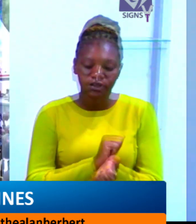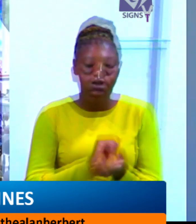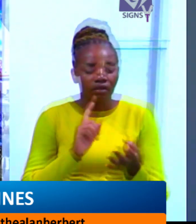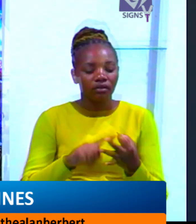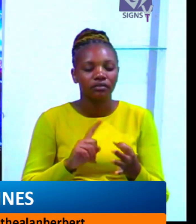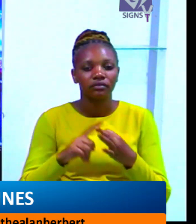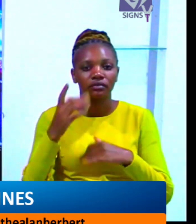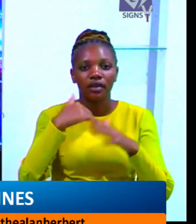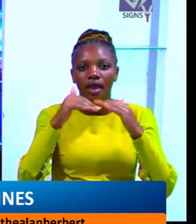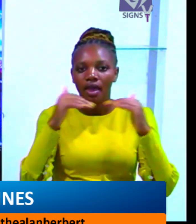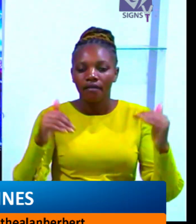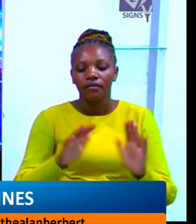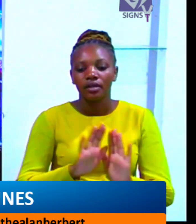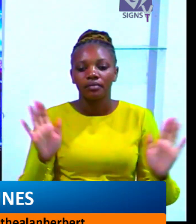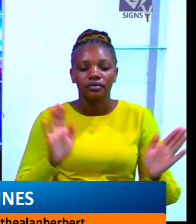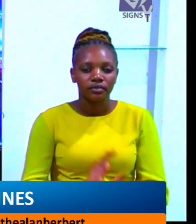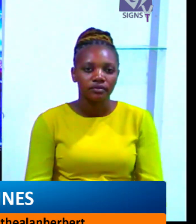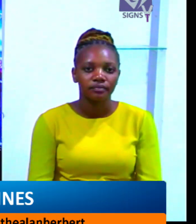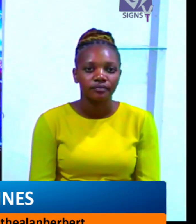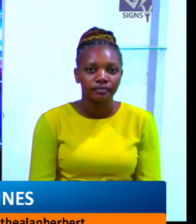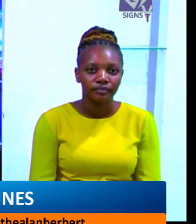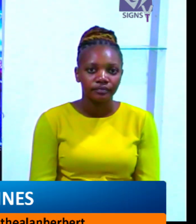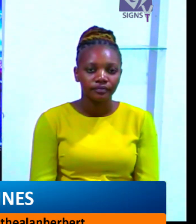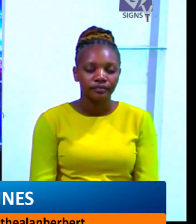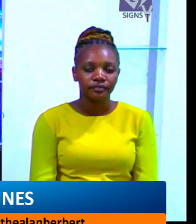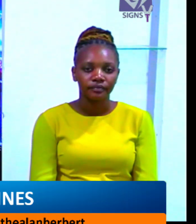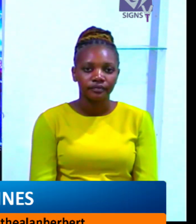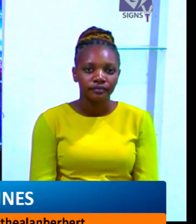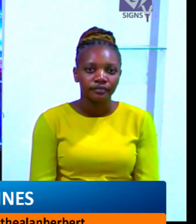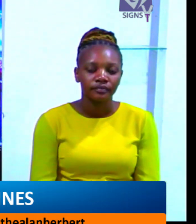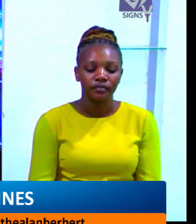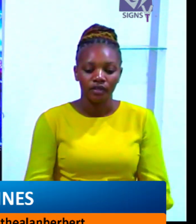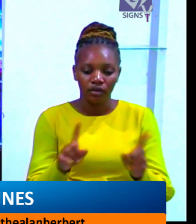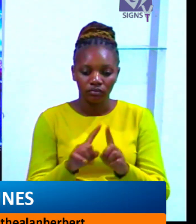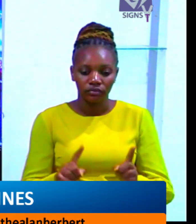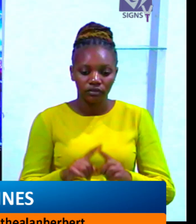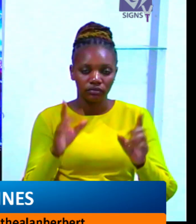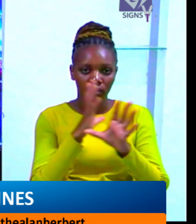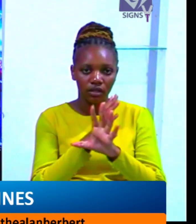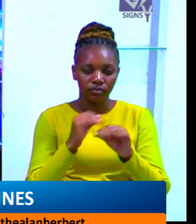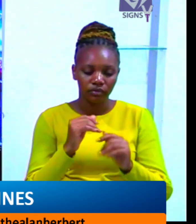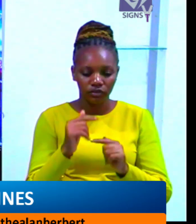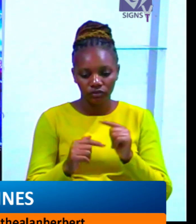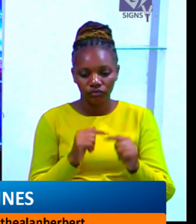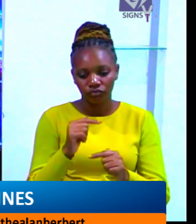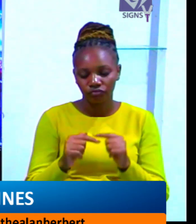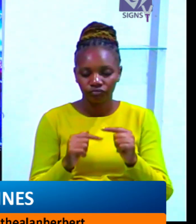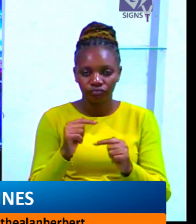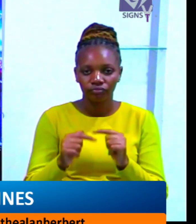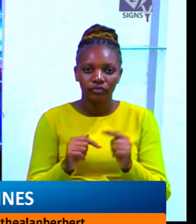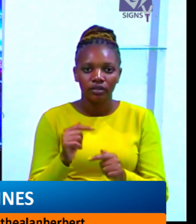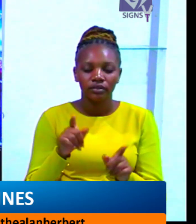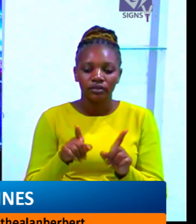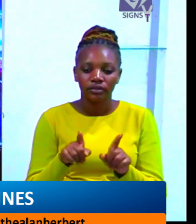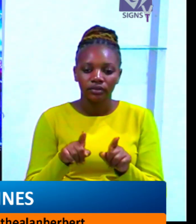hiyo imeishia hapo. Saying on the president, he also continued and declared the president